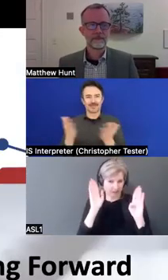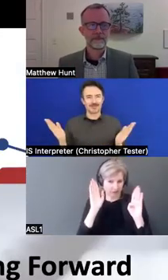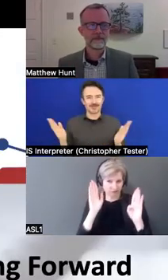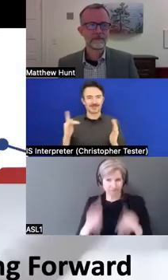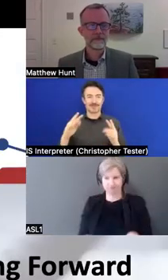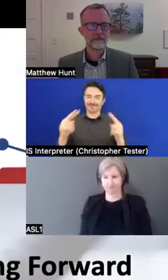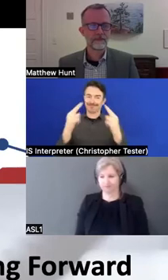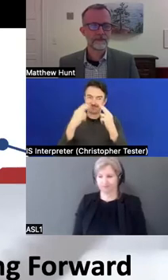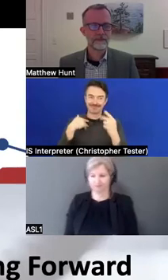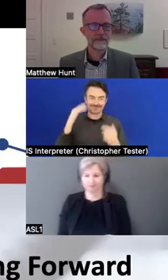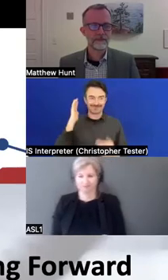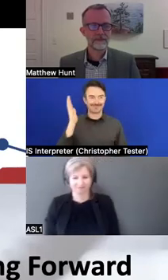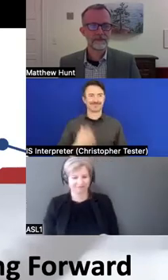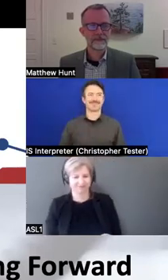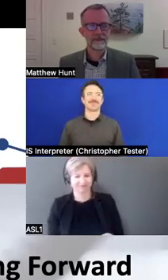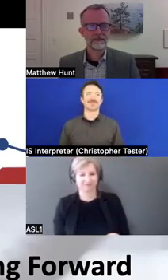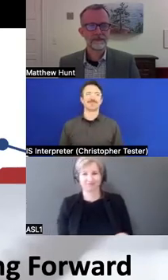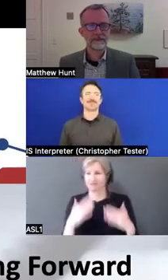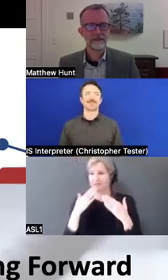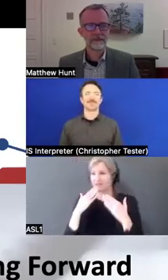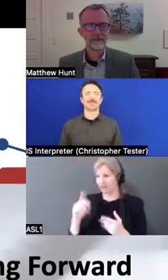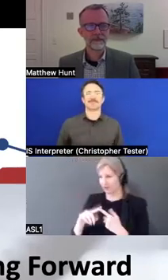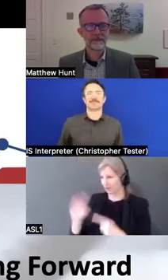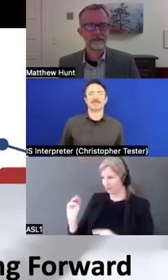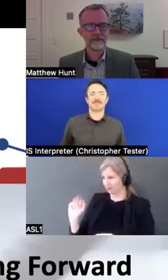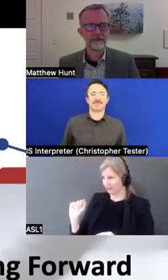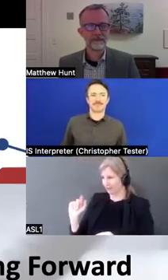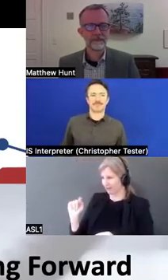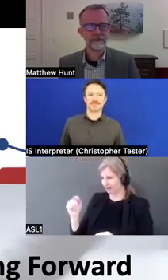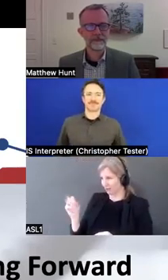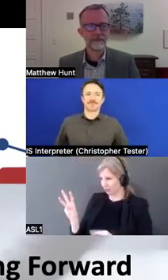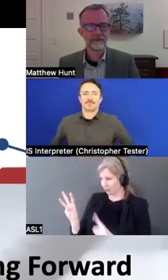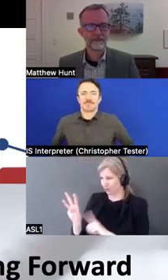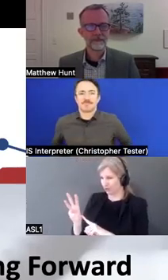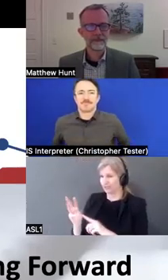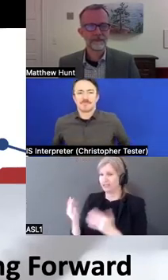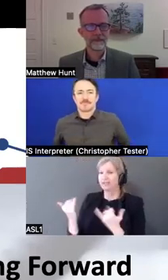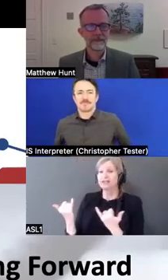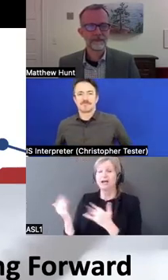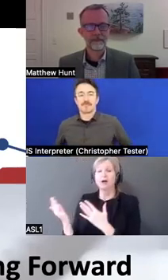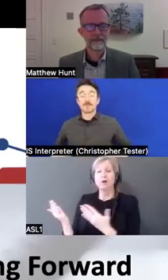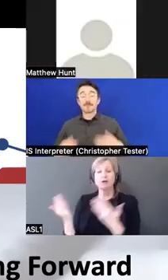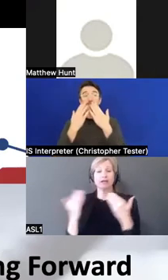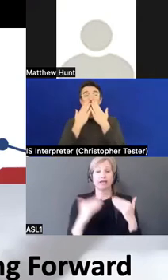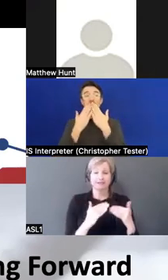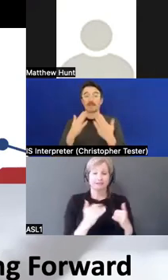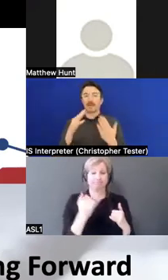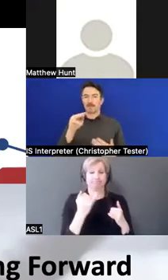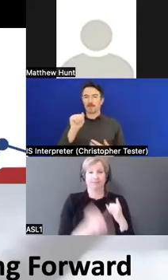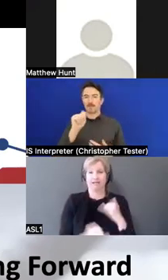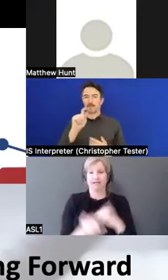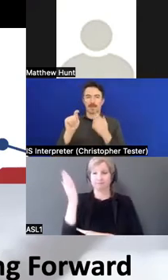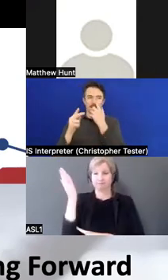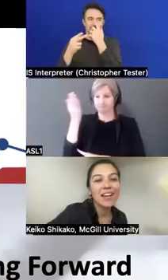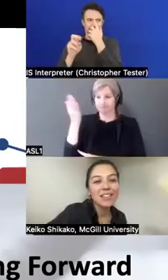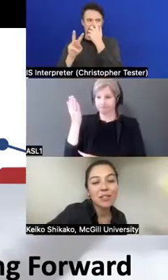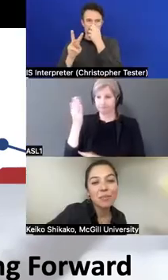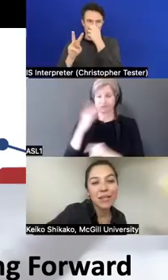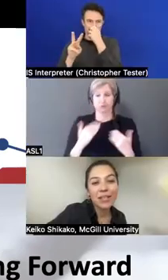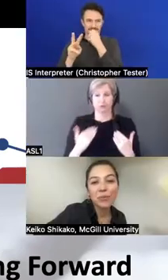Thank you so much, Matthew. We will have now our last presentation of